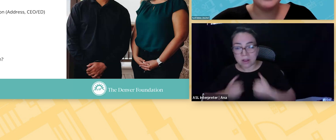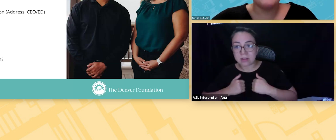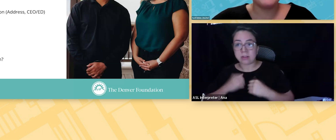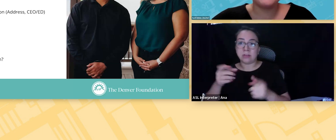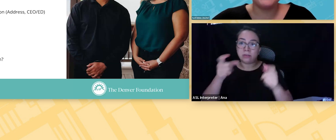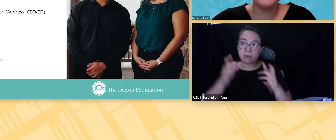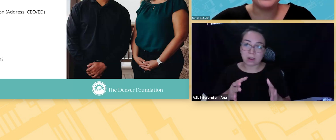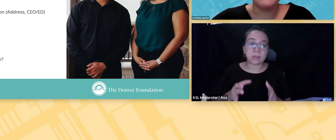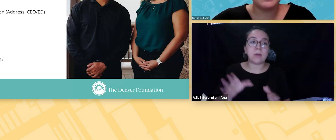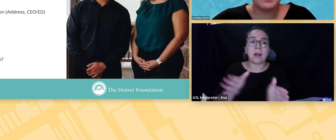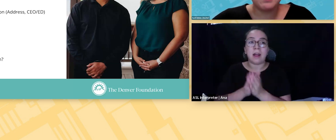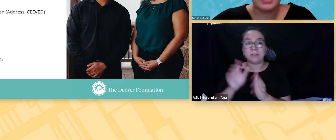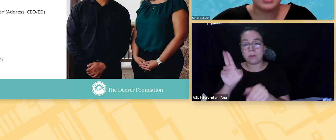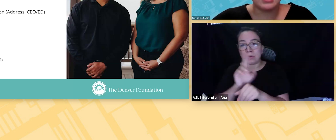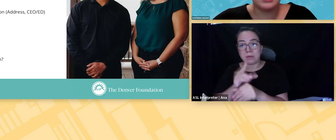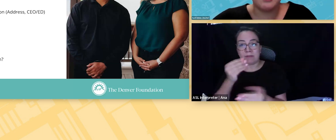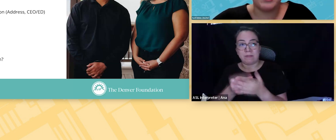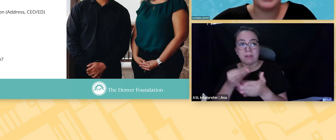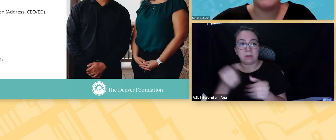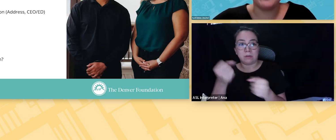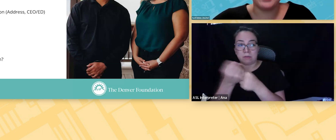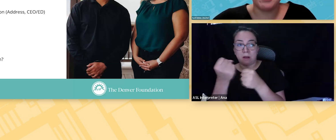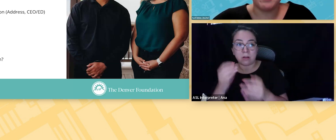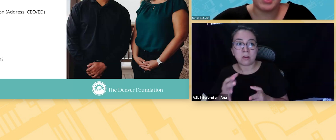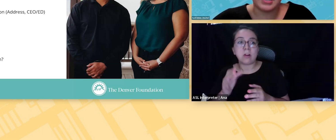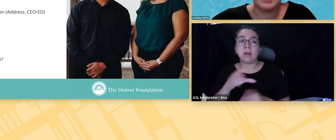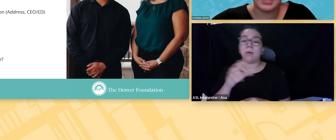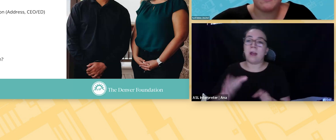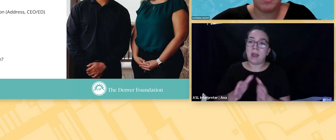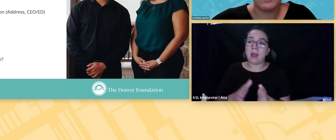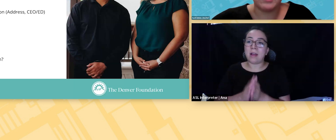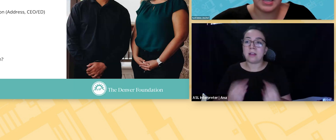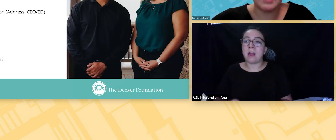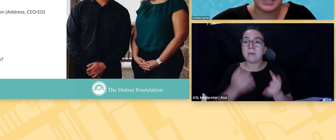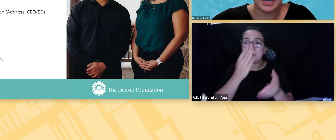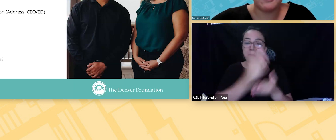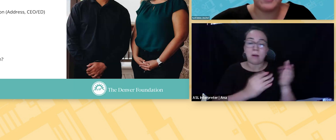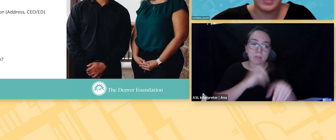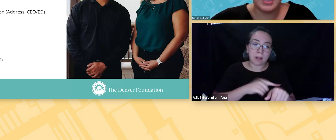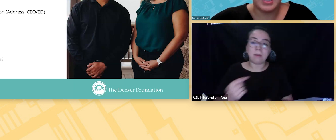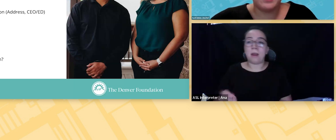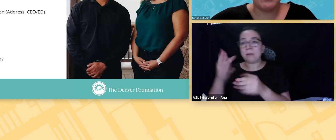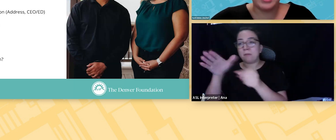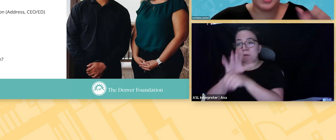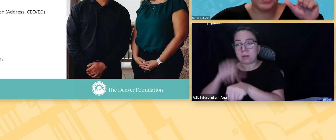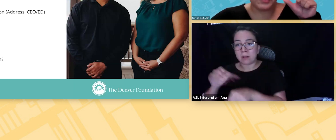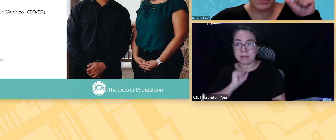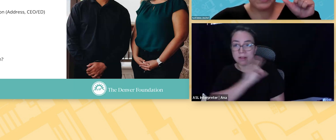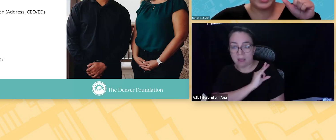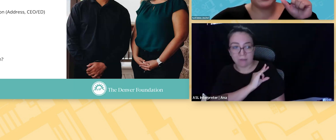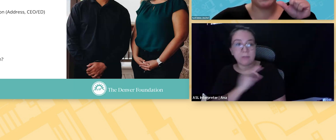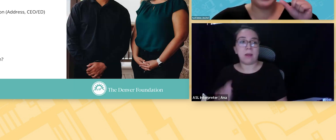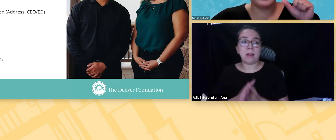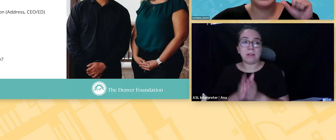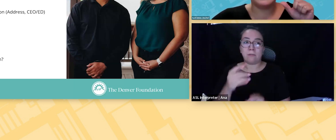director. We'll ask if you're using a fiscal sponsor. We'll ask you for the number of part-time staff or full-time staff. And then we'll ask you those